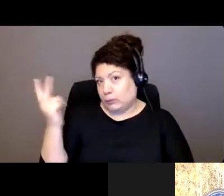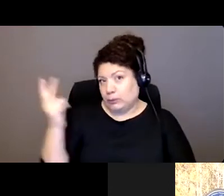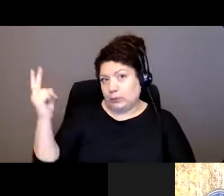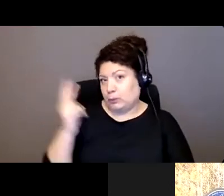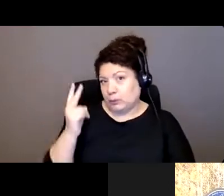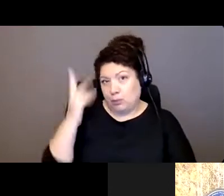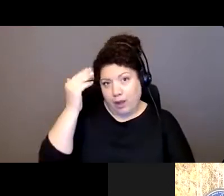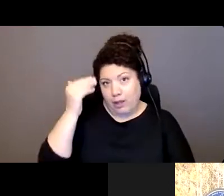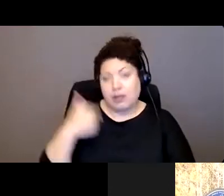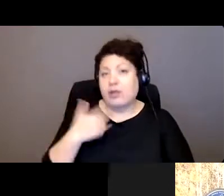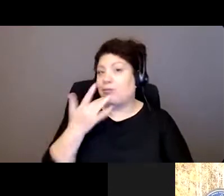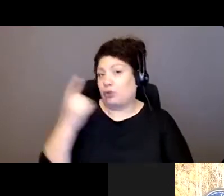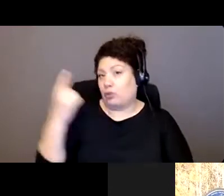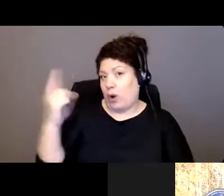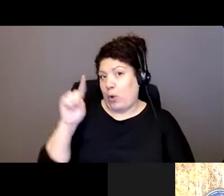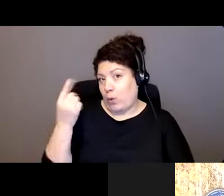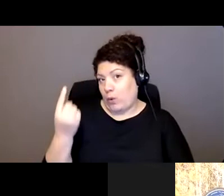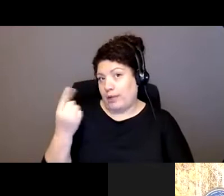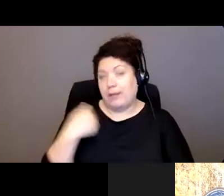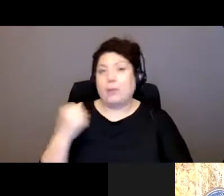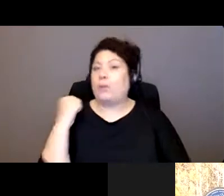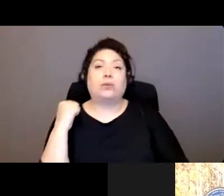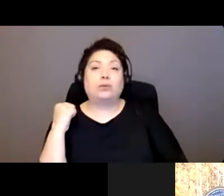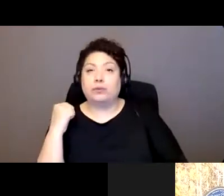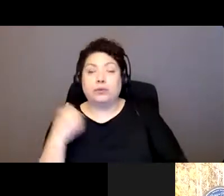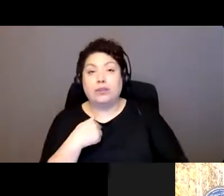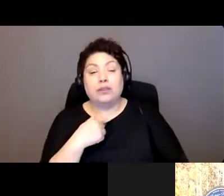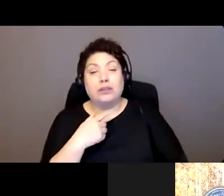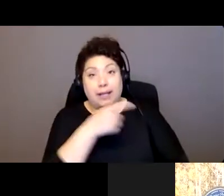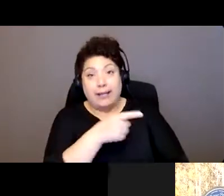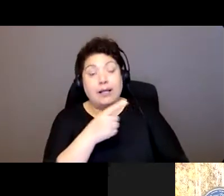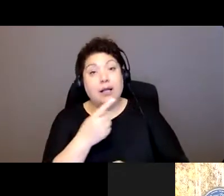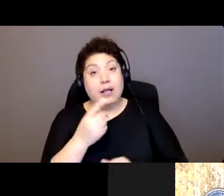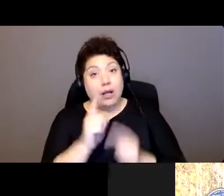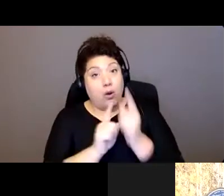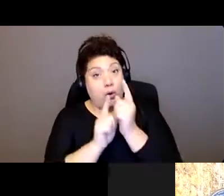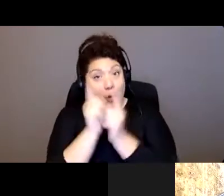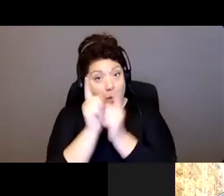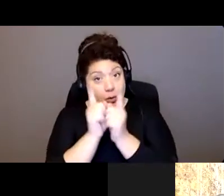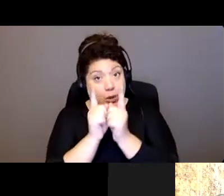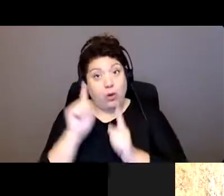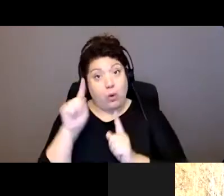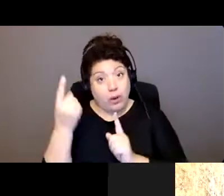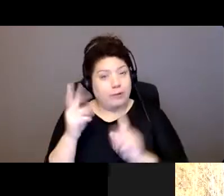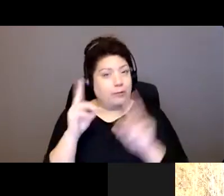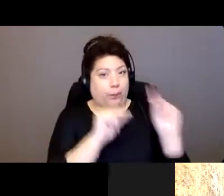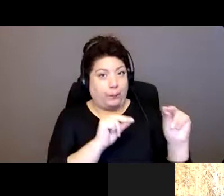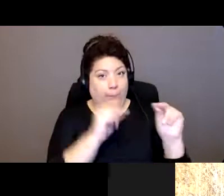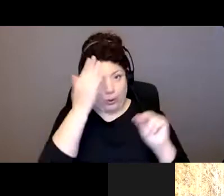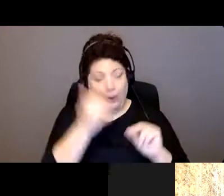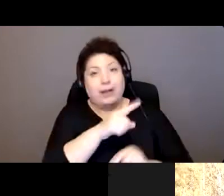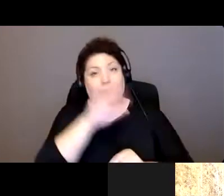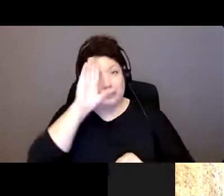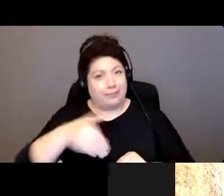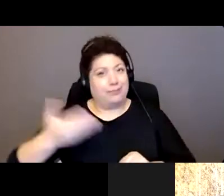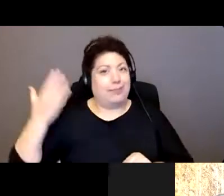alone. But I will not do that. I will not let anybody see me alone because the way I've been treated before.